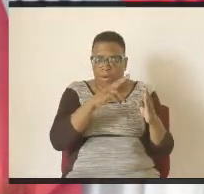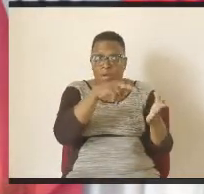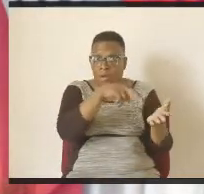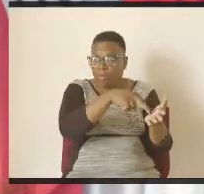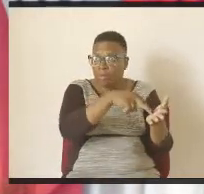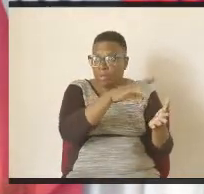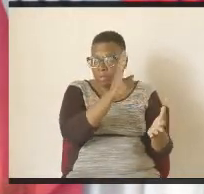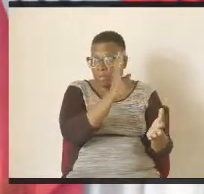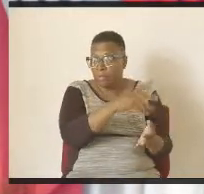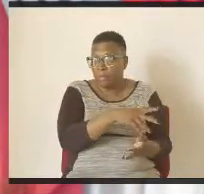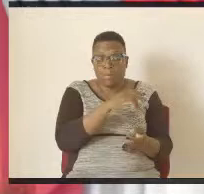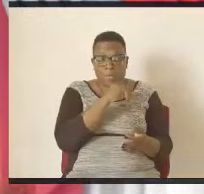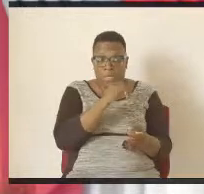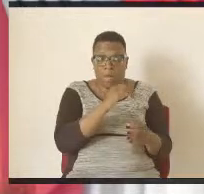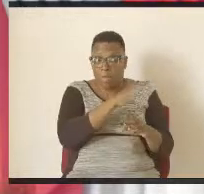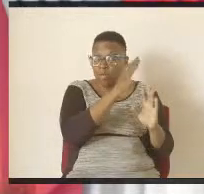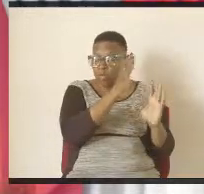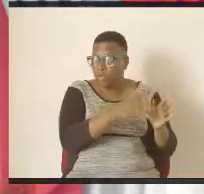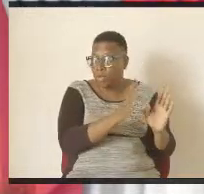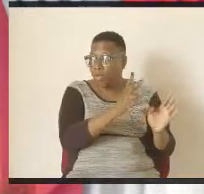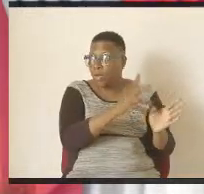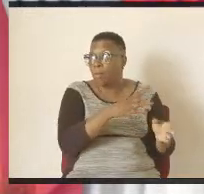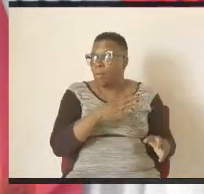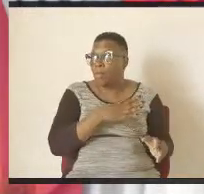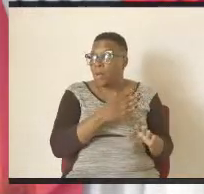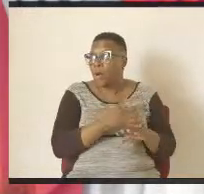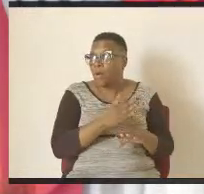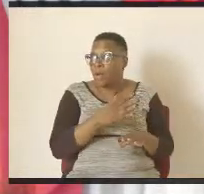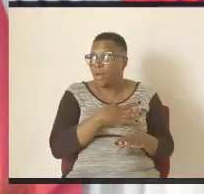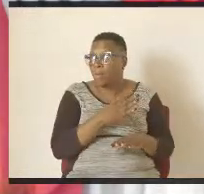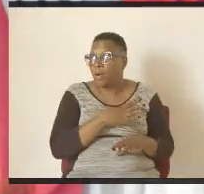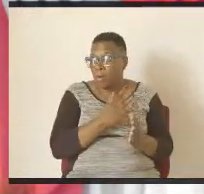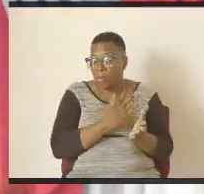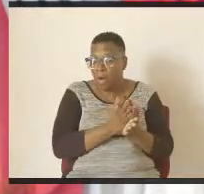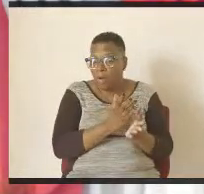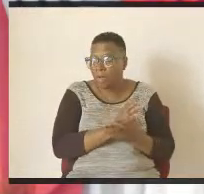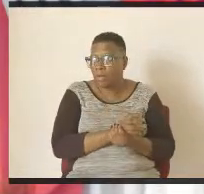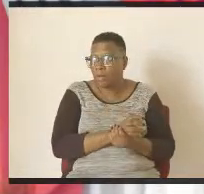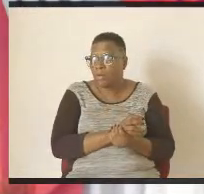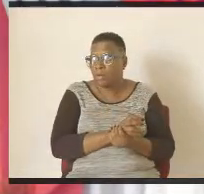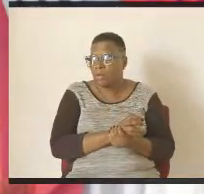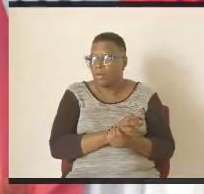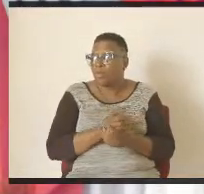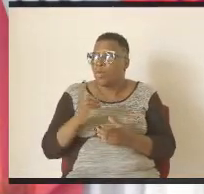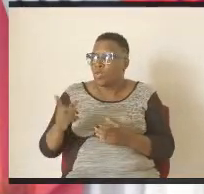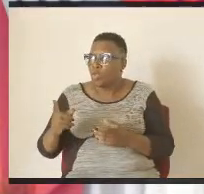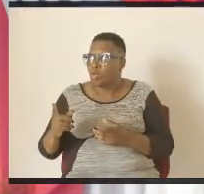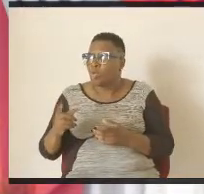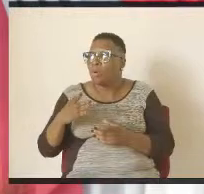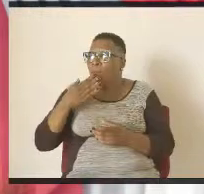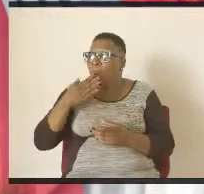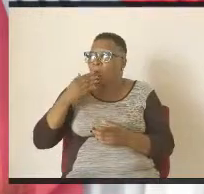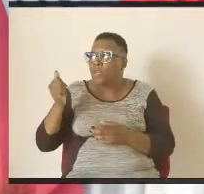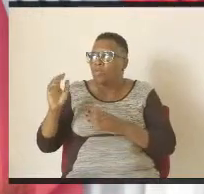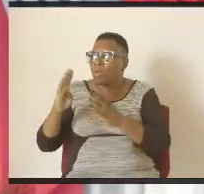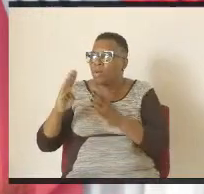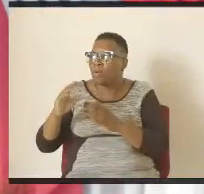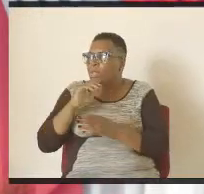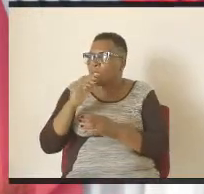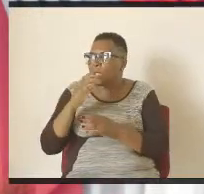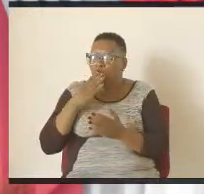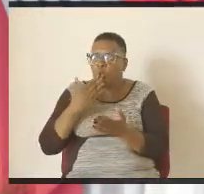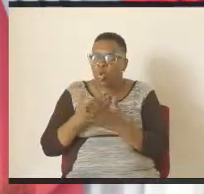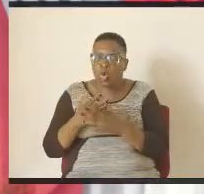them. But I was just on my best behavior. That's not good enough.